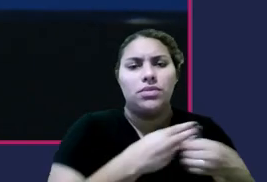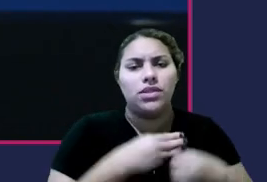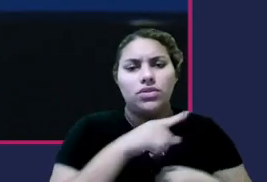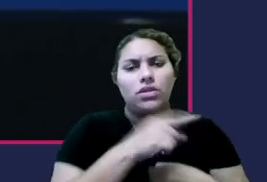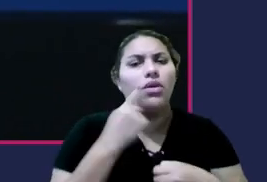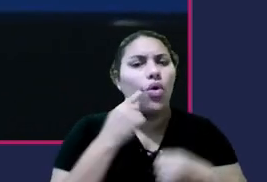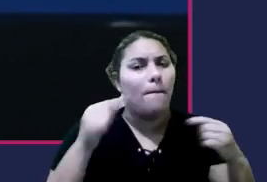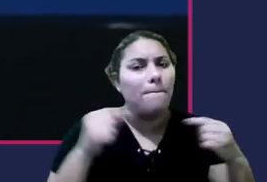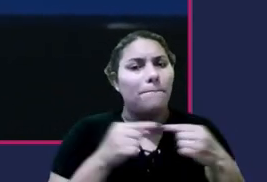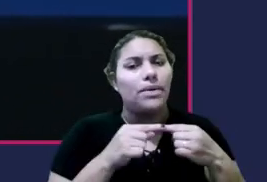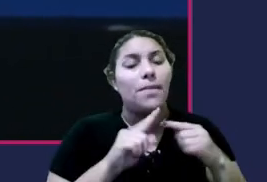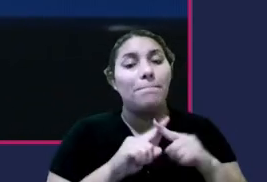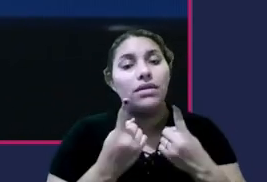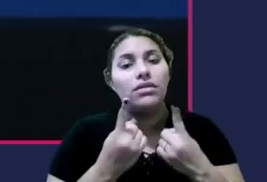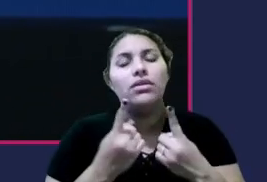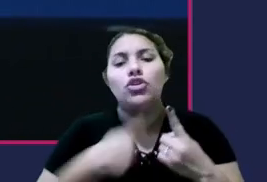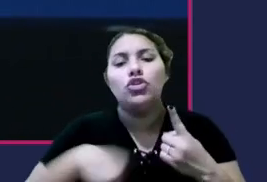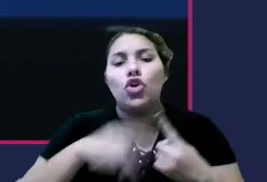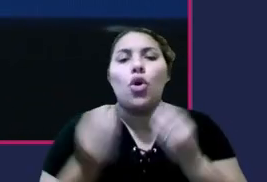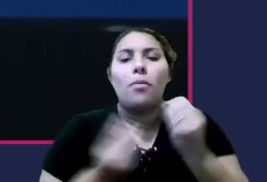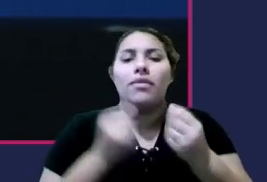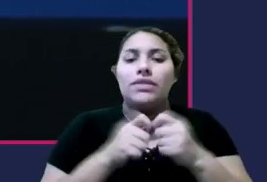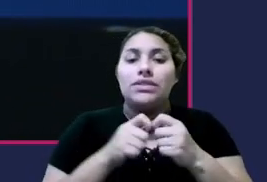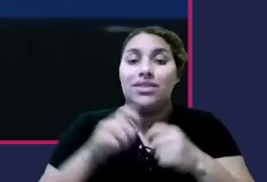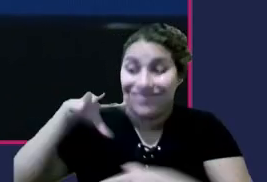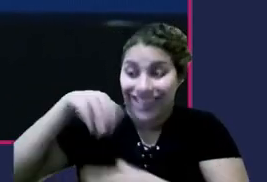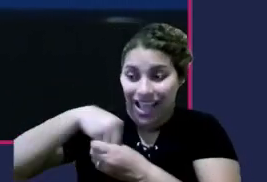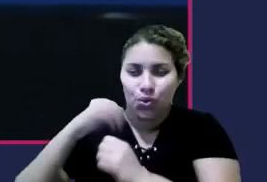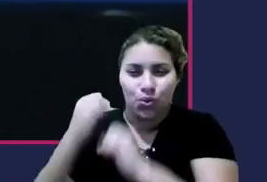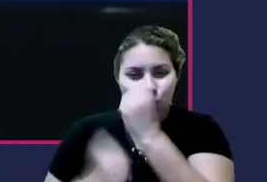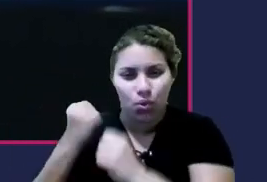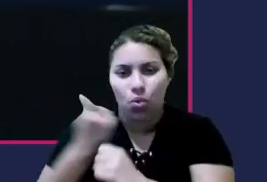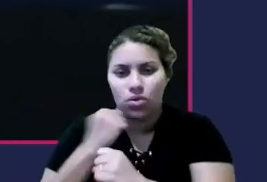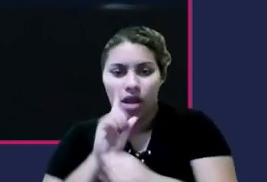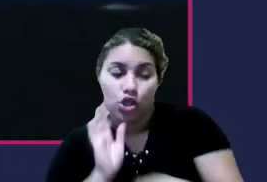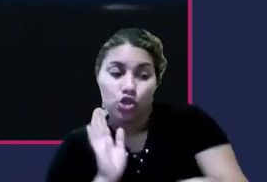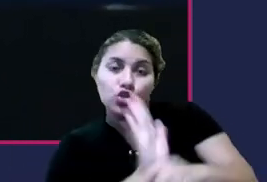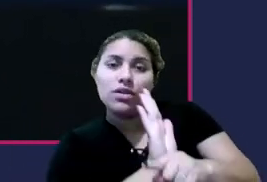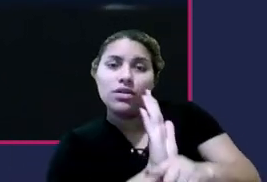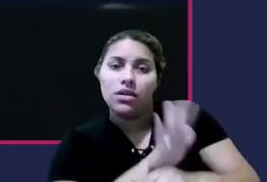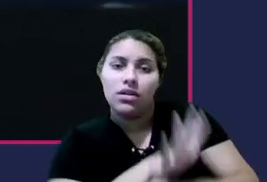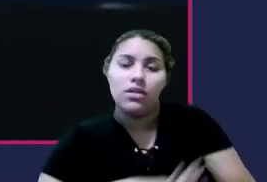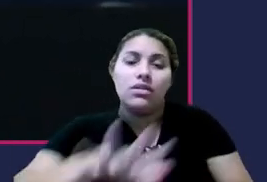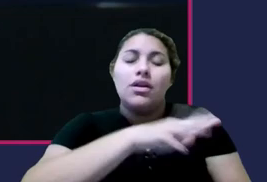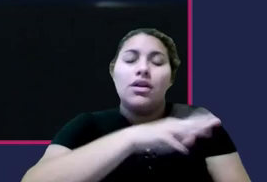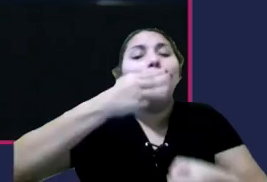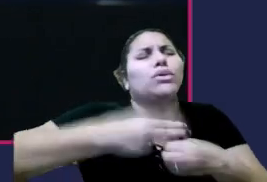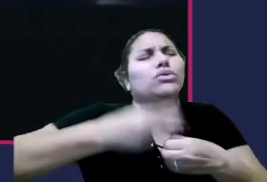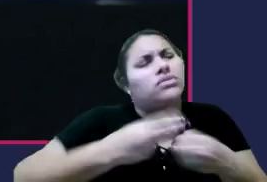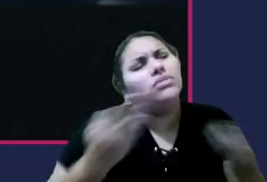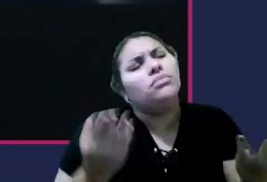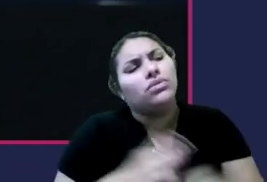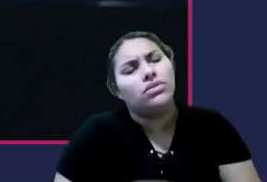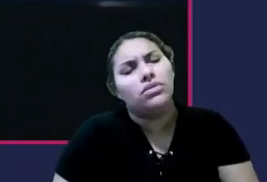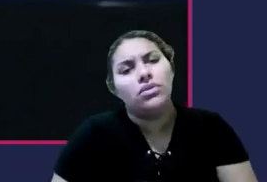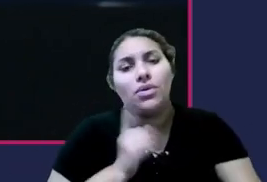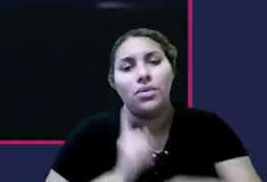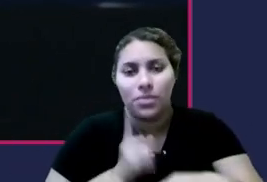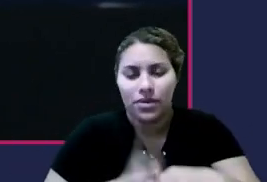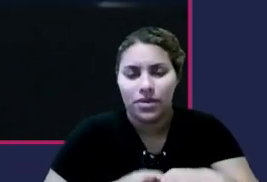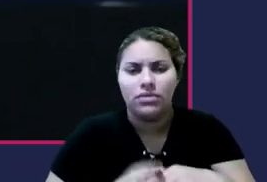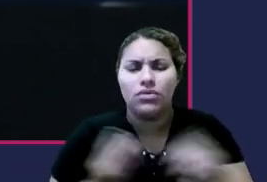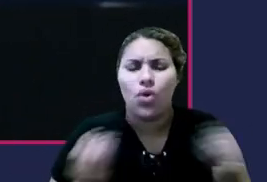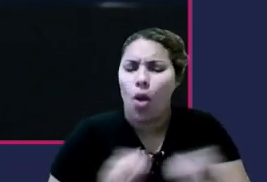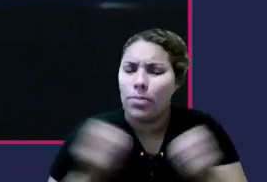reach most of the regions. Now, question is how us as industry can cooperate,